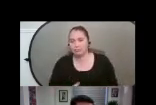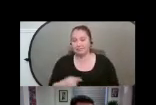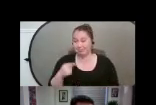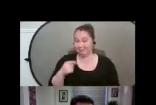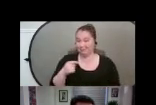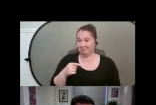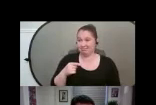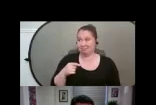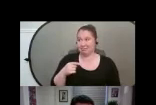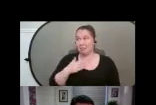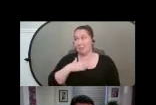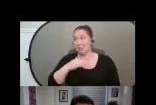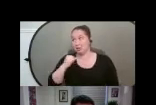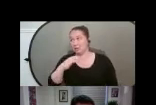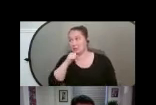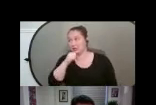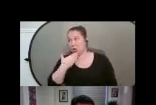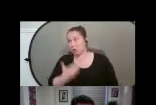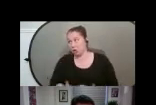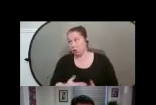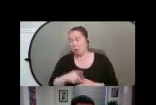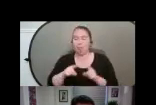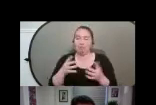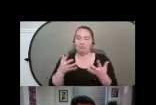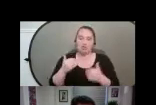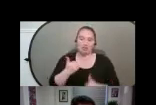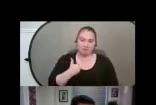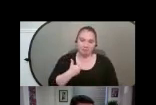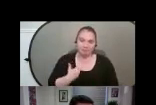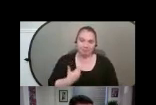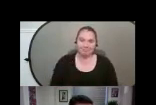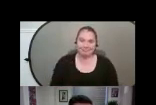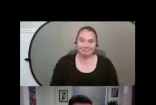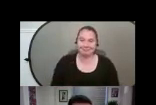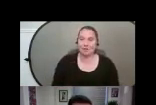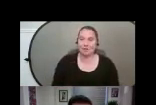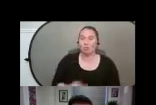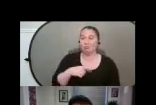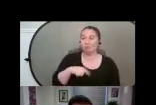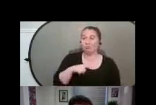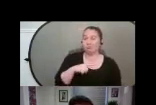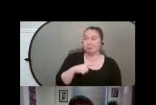but I have a job. Well, unfortunately, a lot of times we're architects and not English majors.